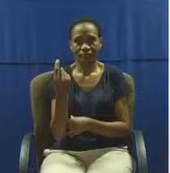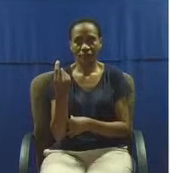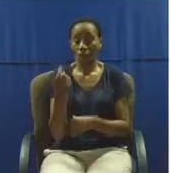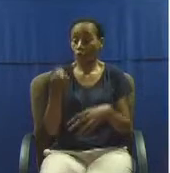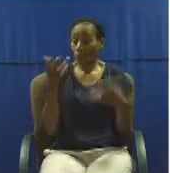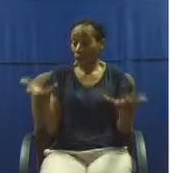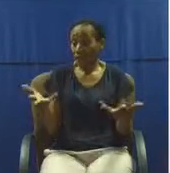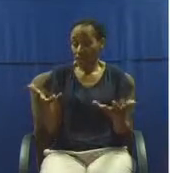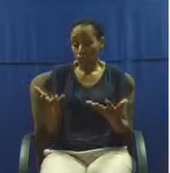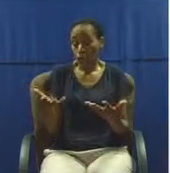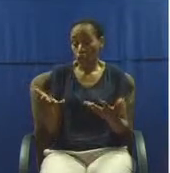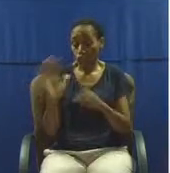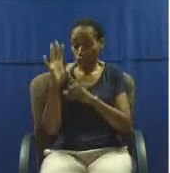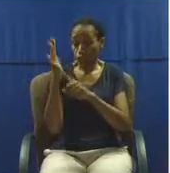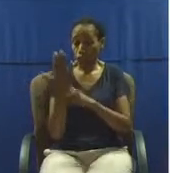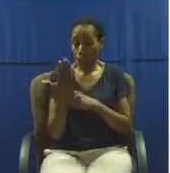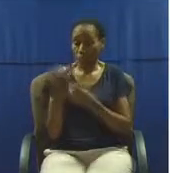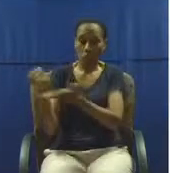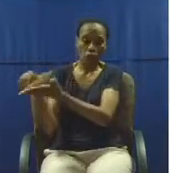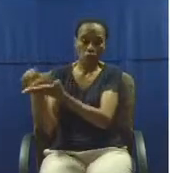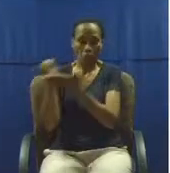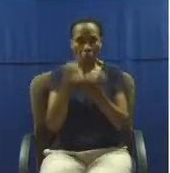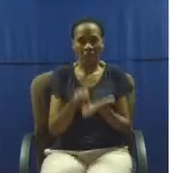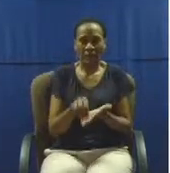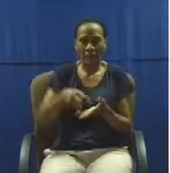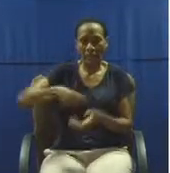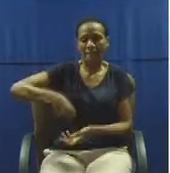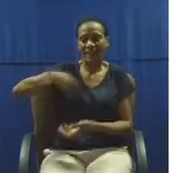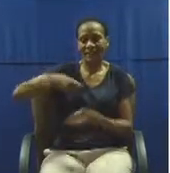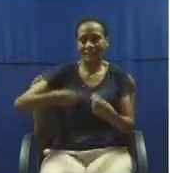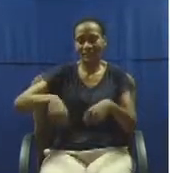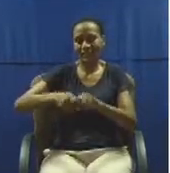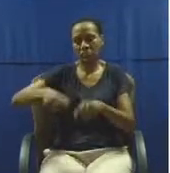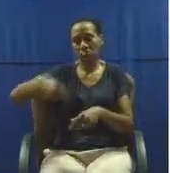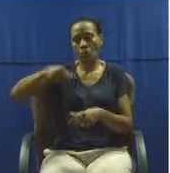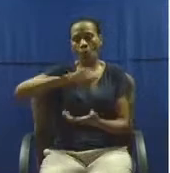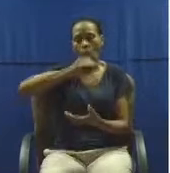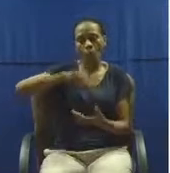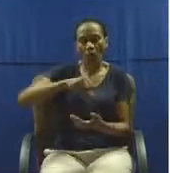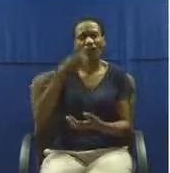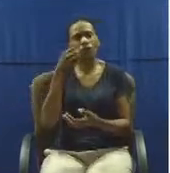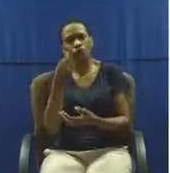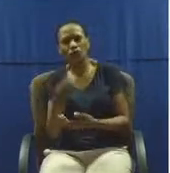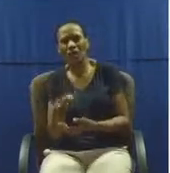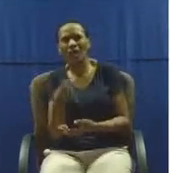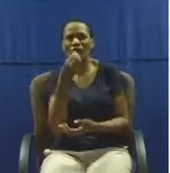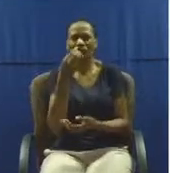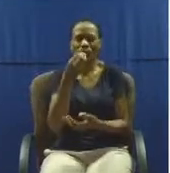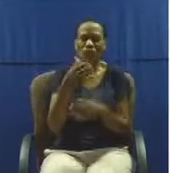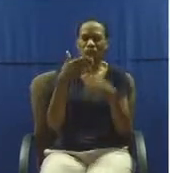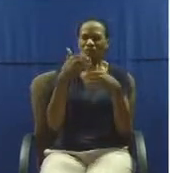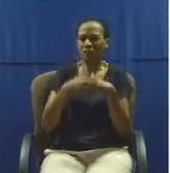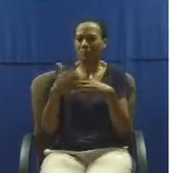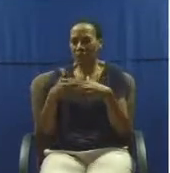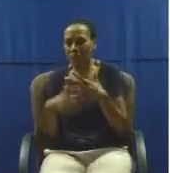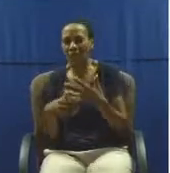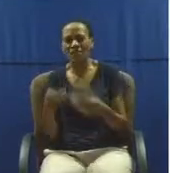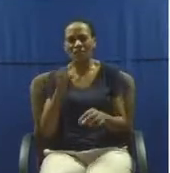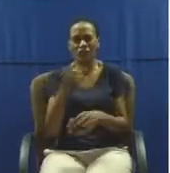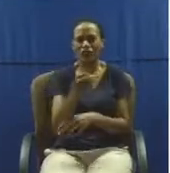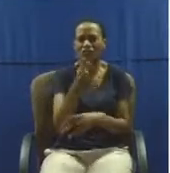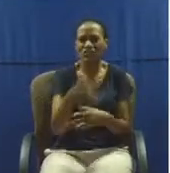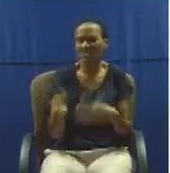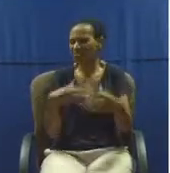way today by bringing a plastic with oil, food, and bread, and Lucky Star,